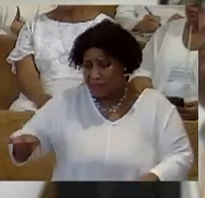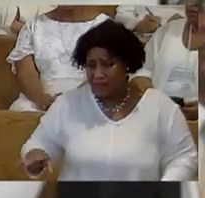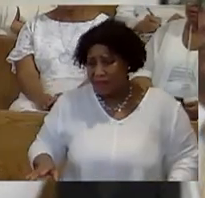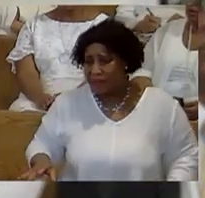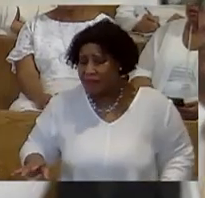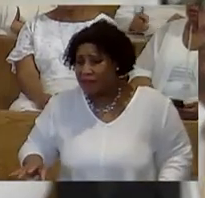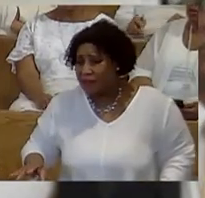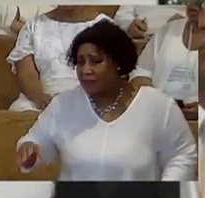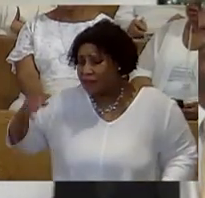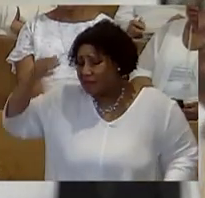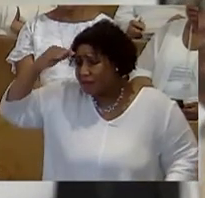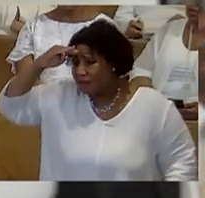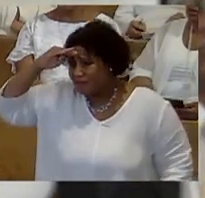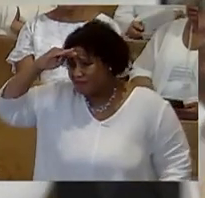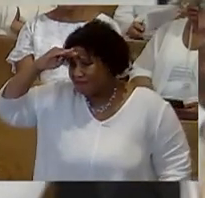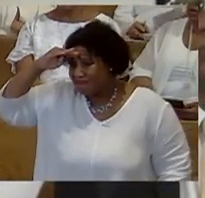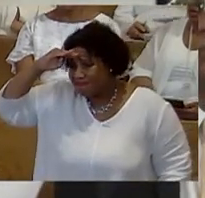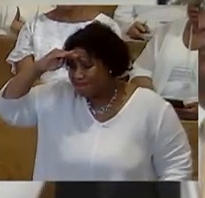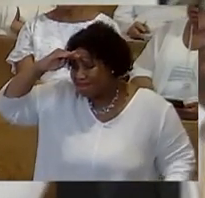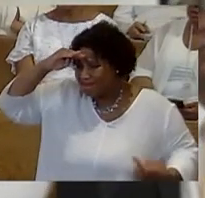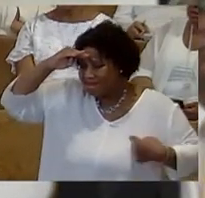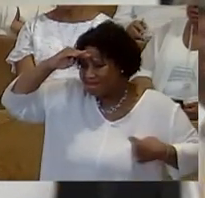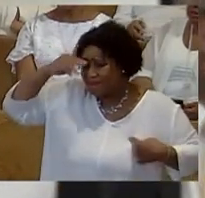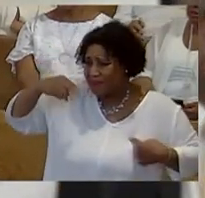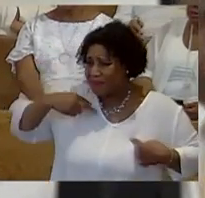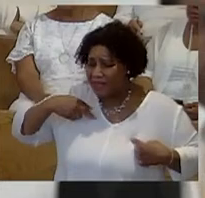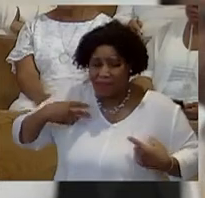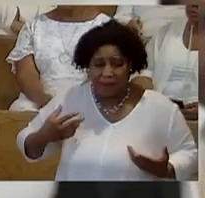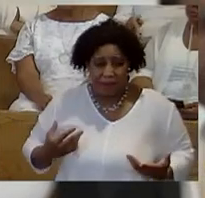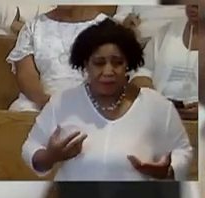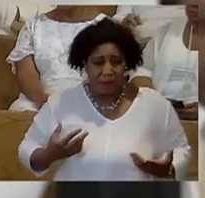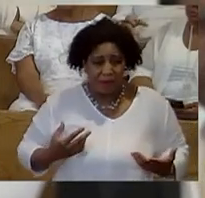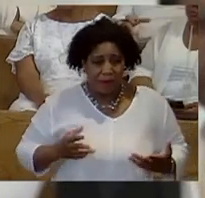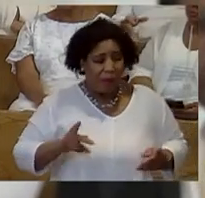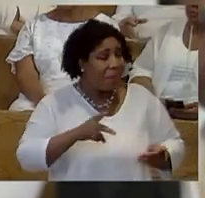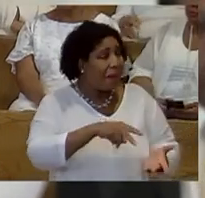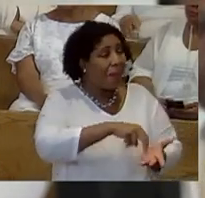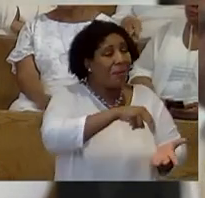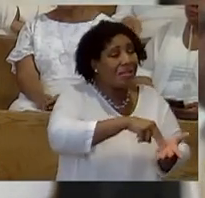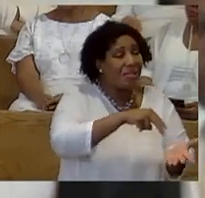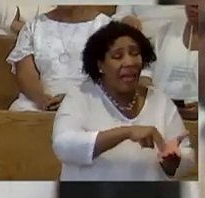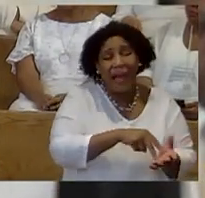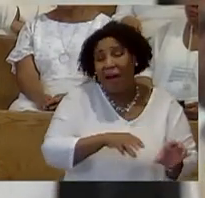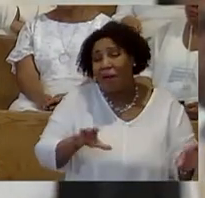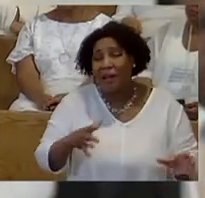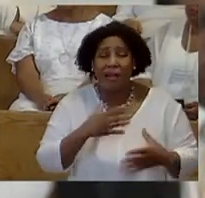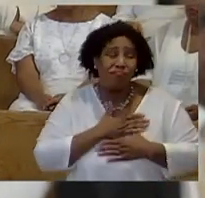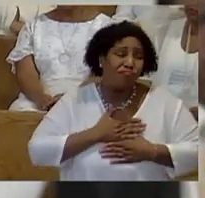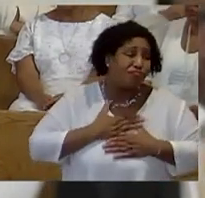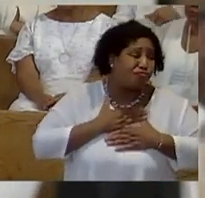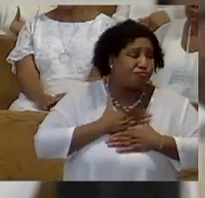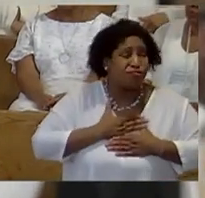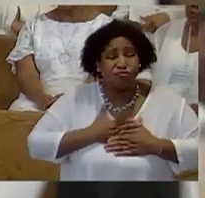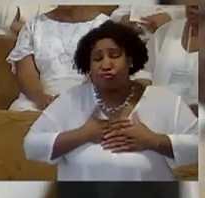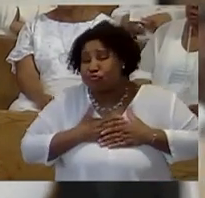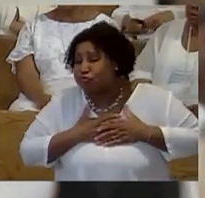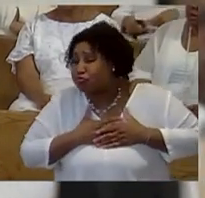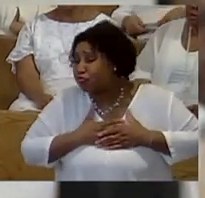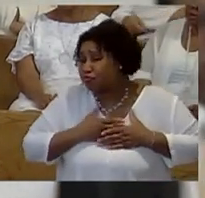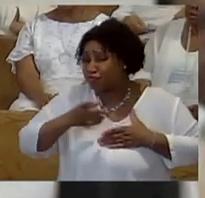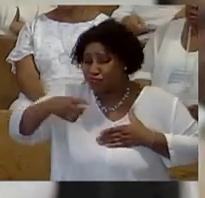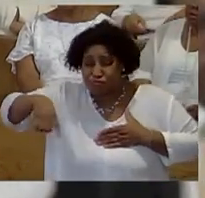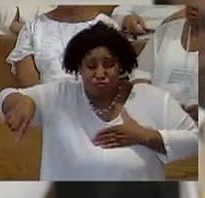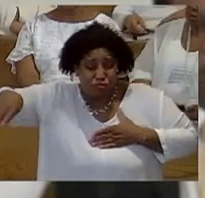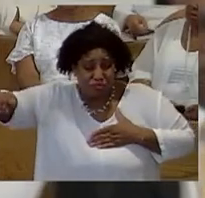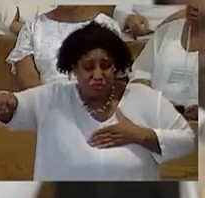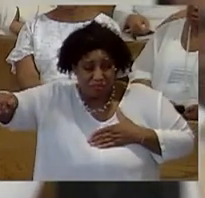there because he's incarcerated. People are shouting and doing all kinds of things that they want to do,